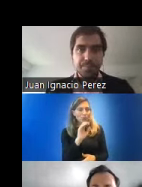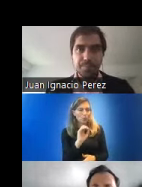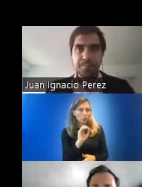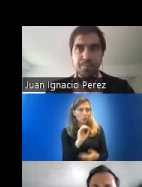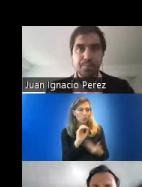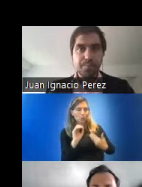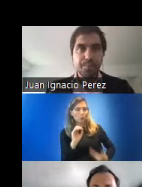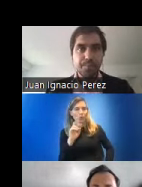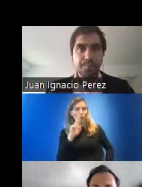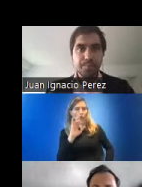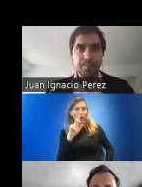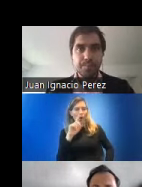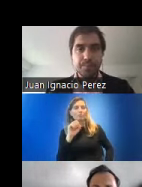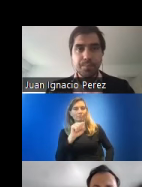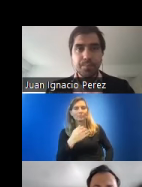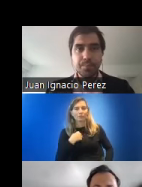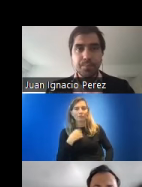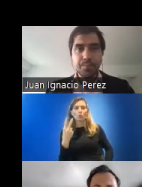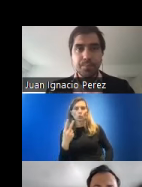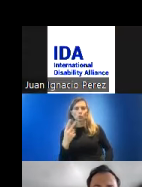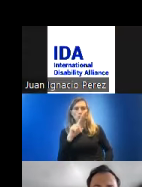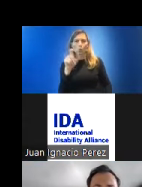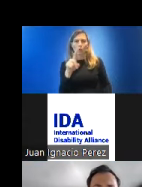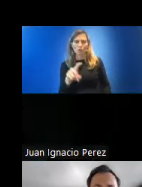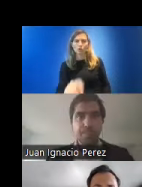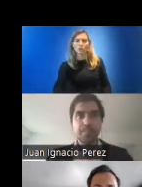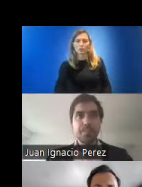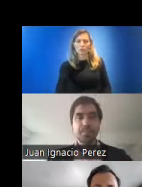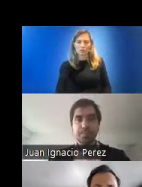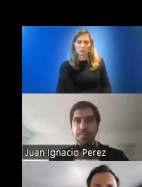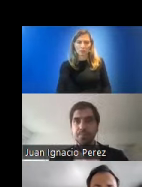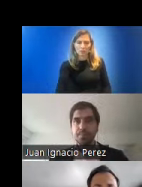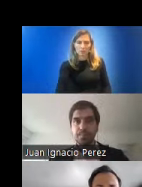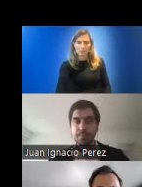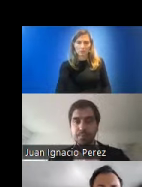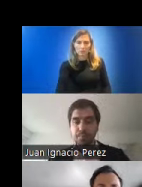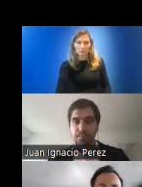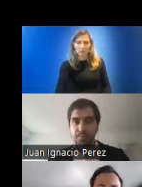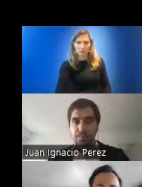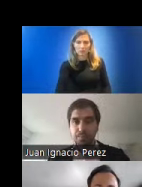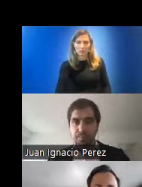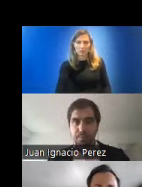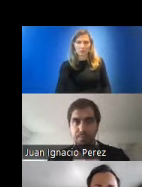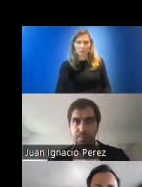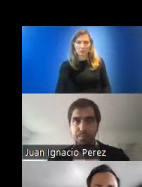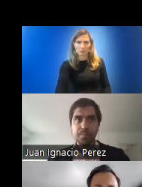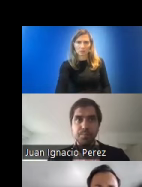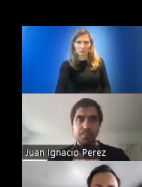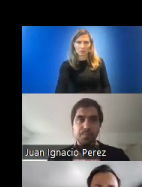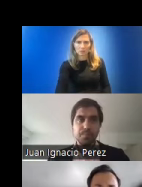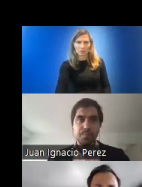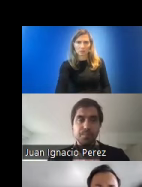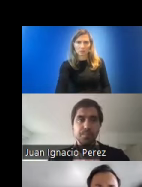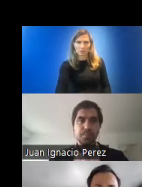There were two questions in the Q&A box, but about accessing recordings